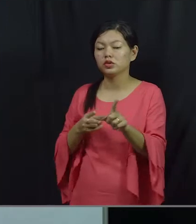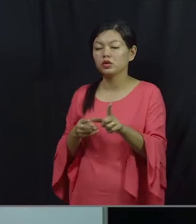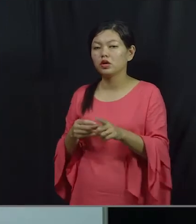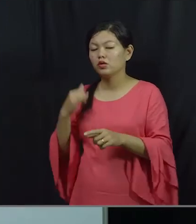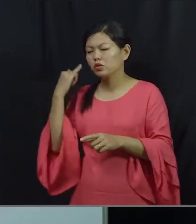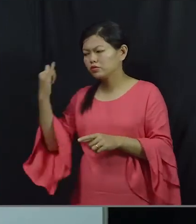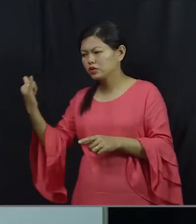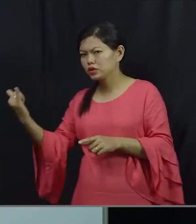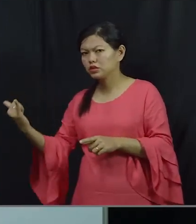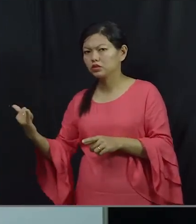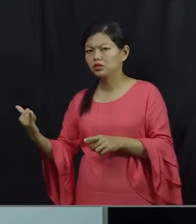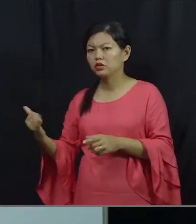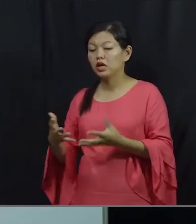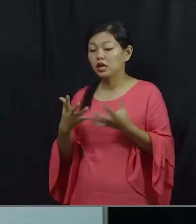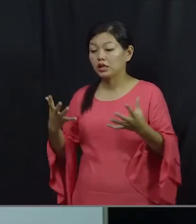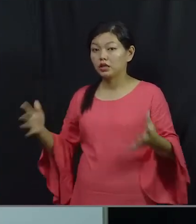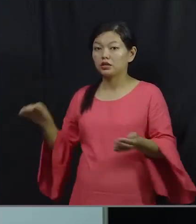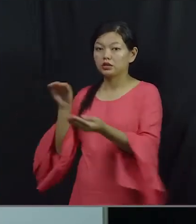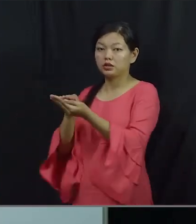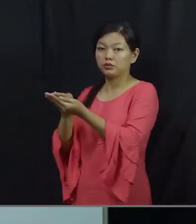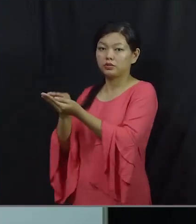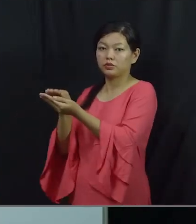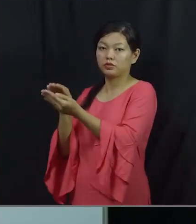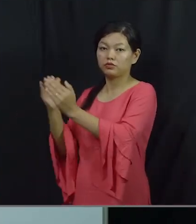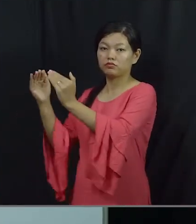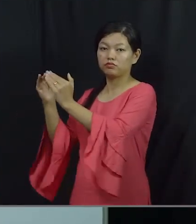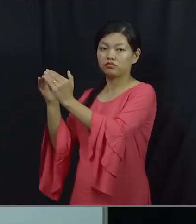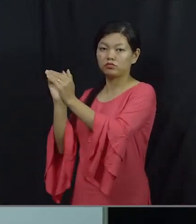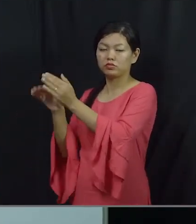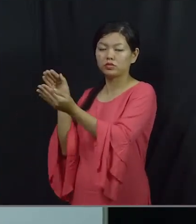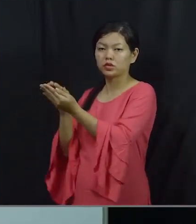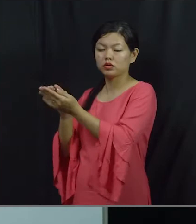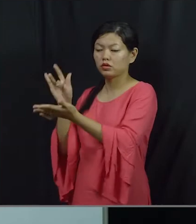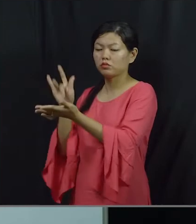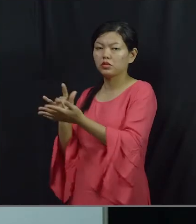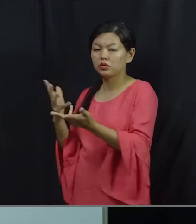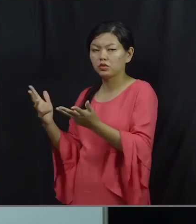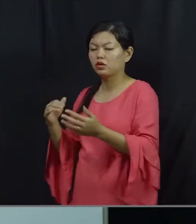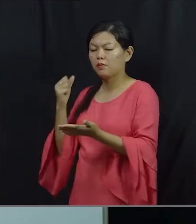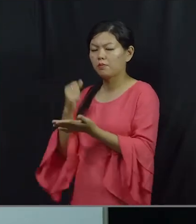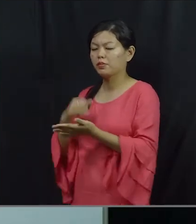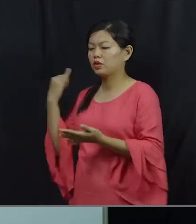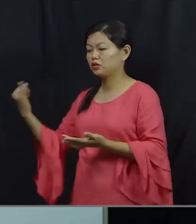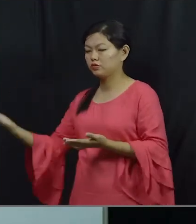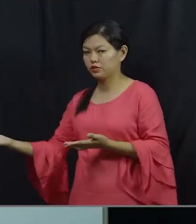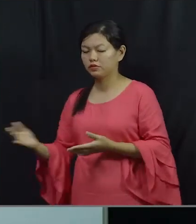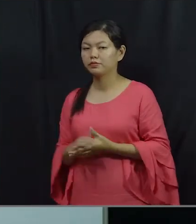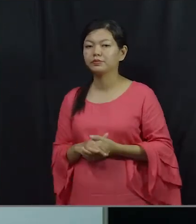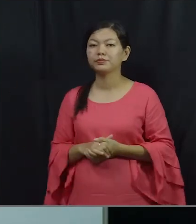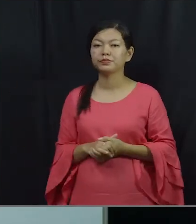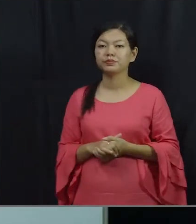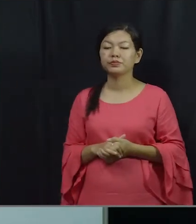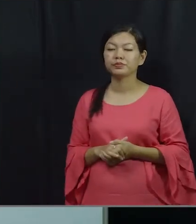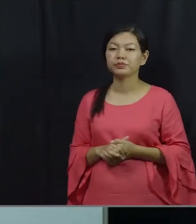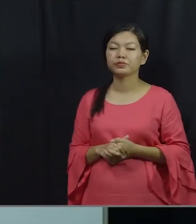place where you keep your goods, store your goods. Okay, insurance. Okay, so business is exposed to risks, isn't it? So they insure their